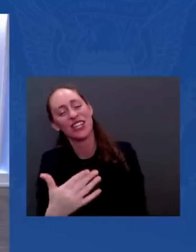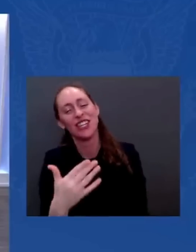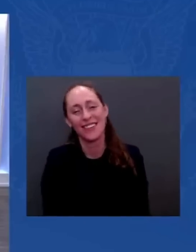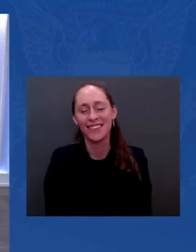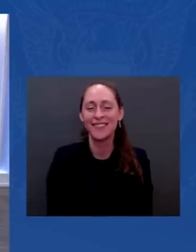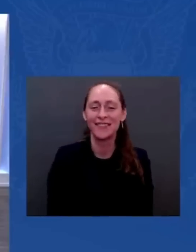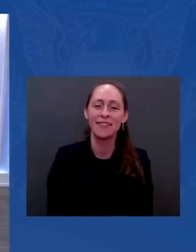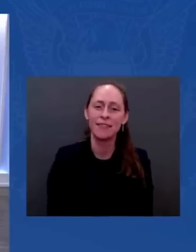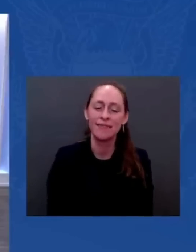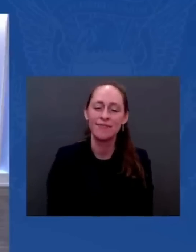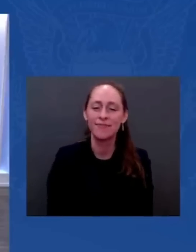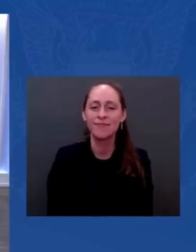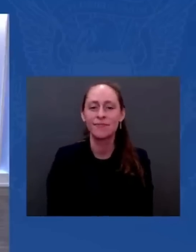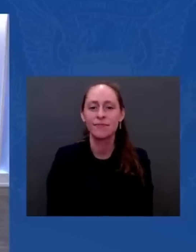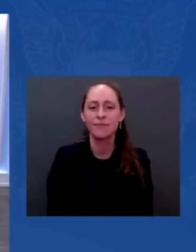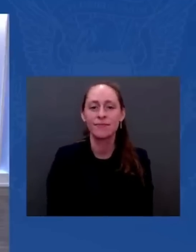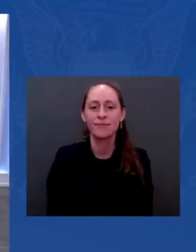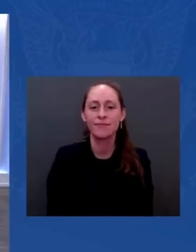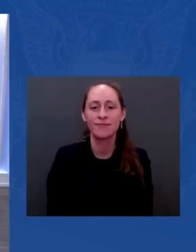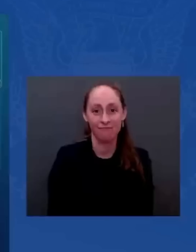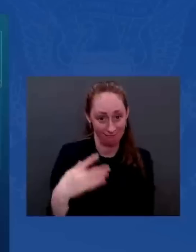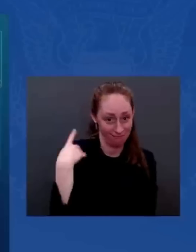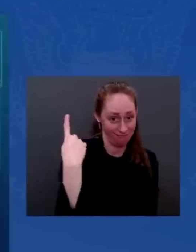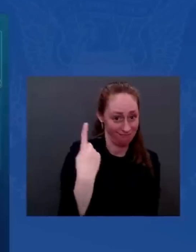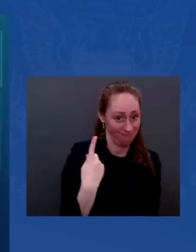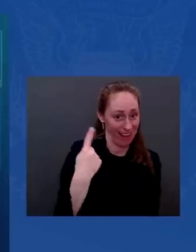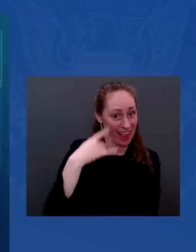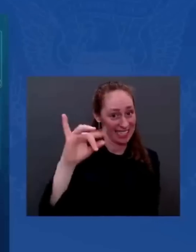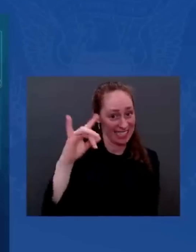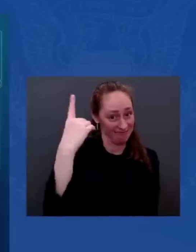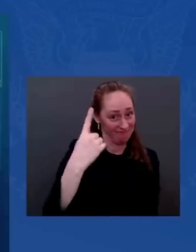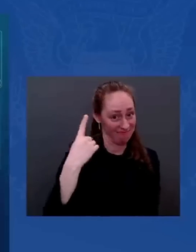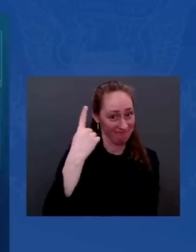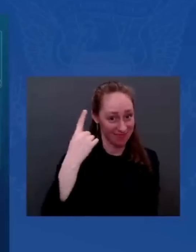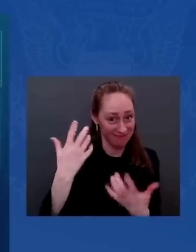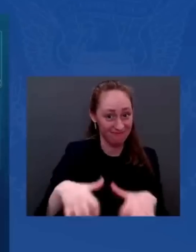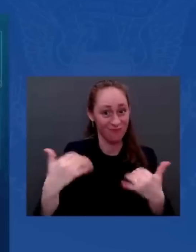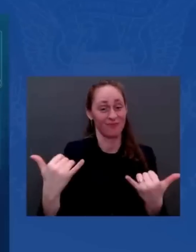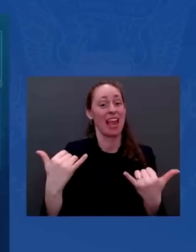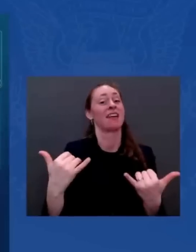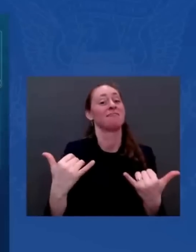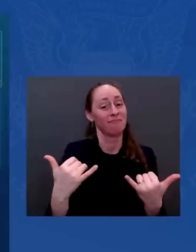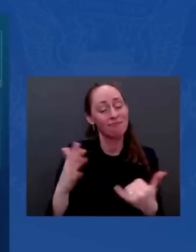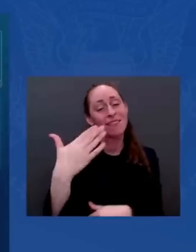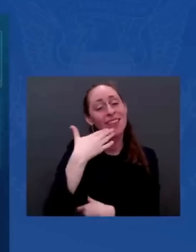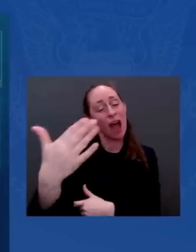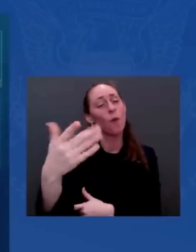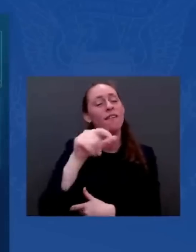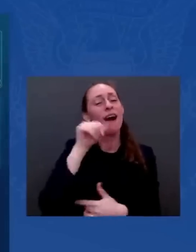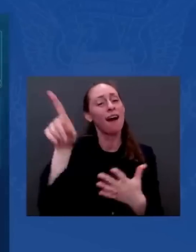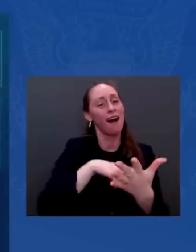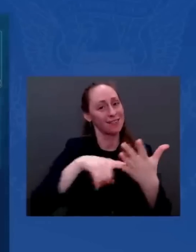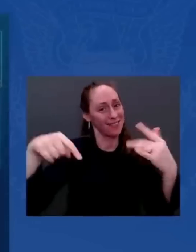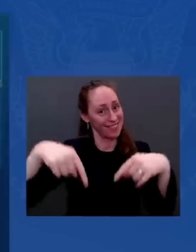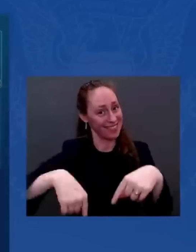impressed. I'm impressed. Thank you for not canceling on us. Oh, are you kidding me? Oh, we don't have much going on, you know, other than